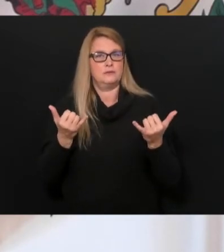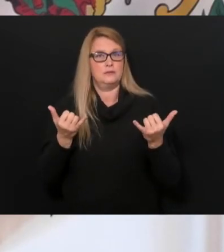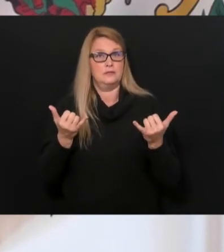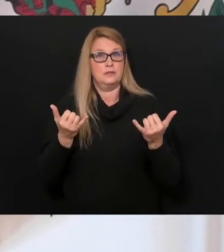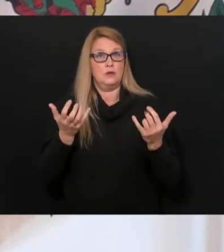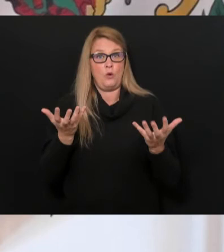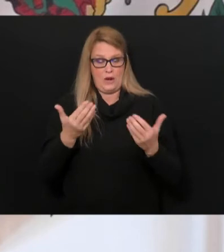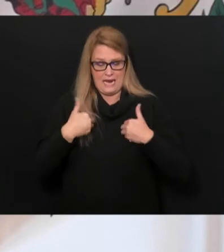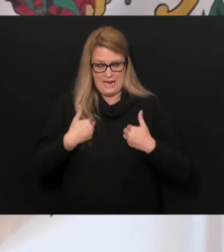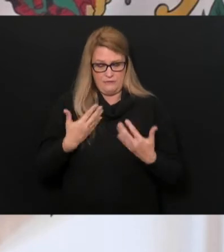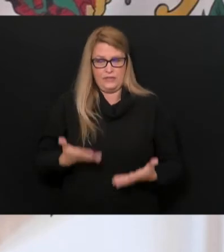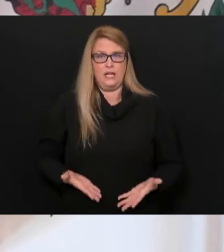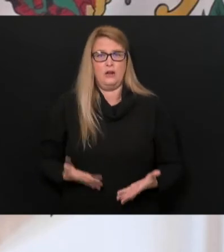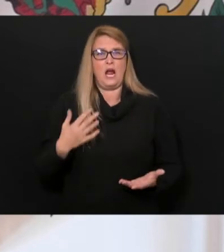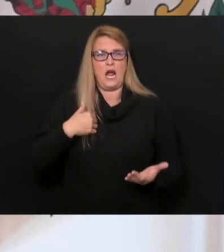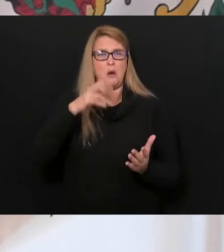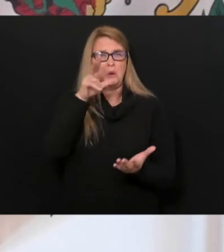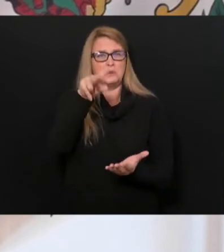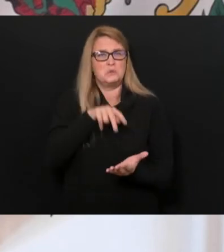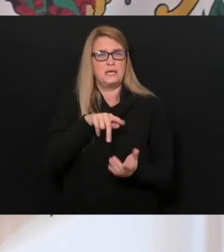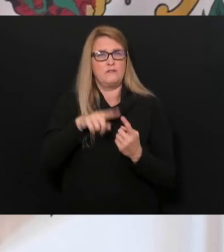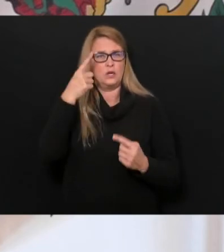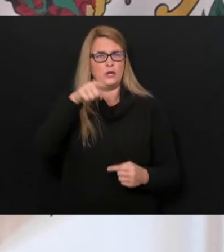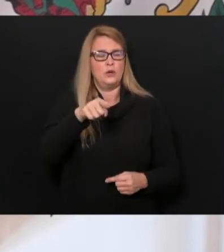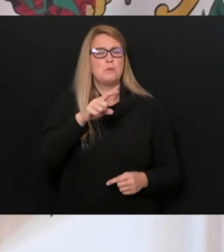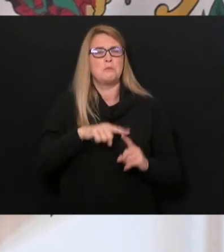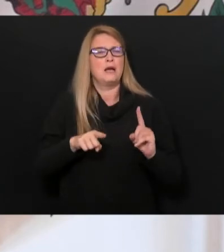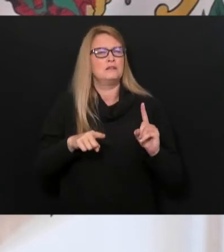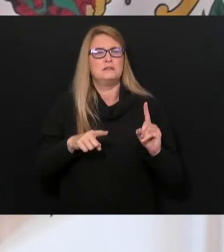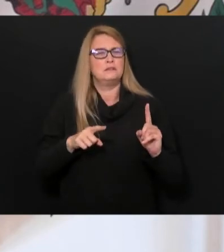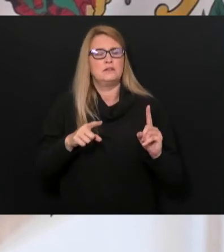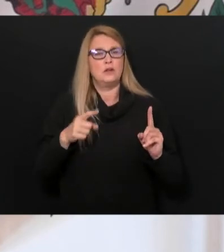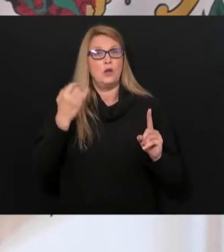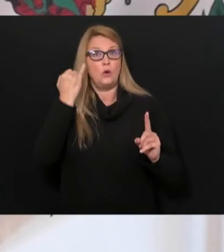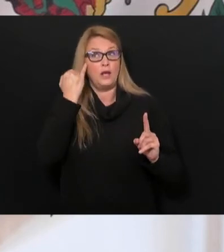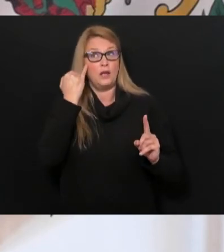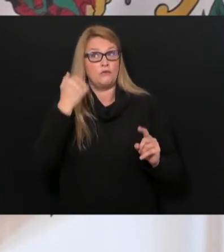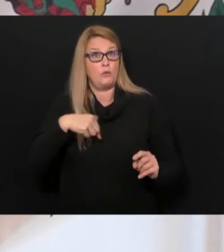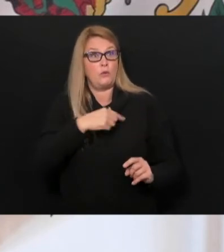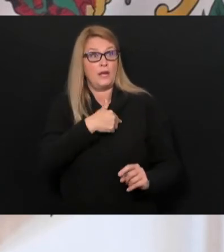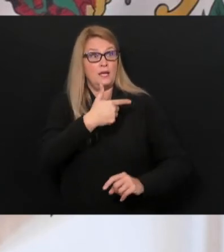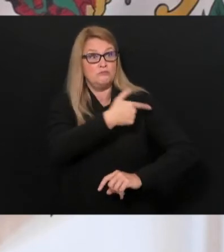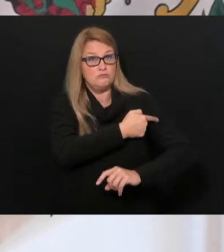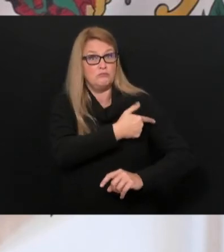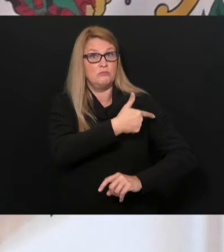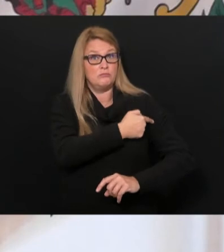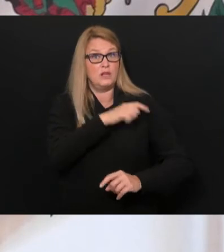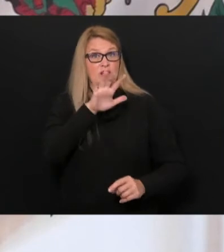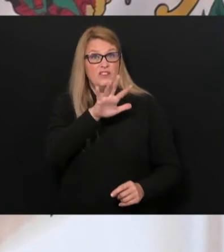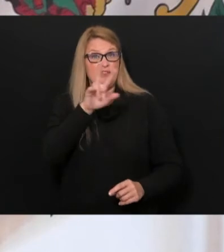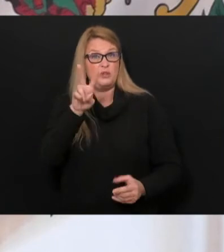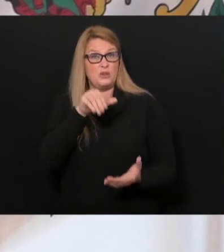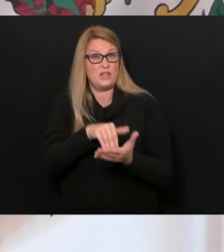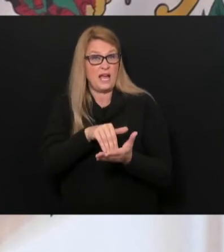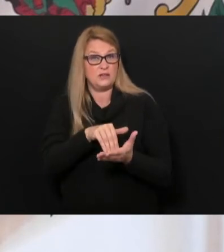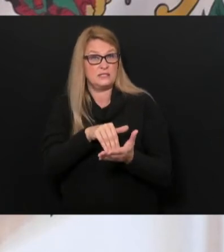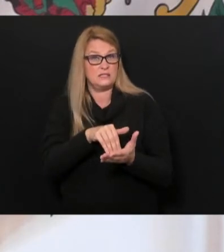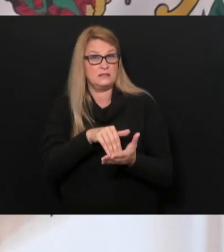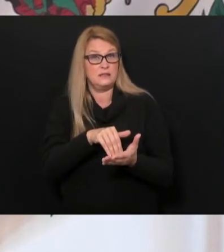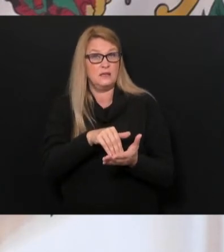you. But nevertheless, I believe if we've put in arms 52,000 today out